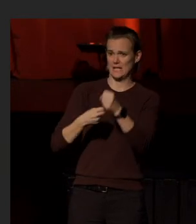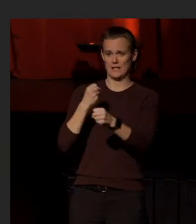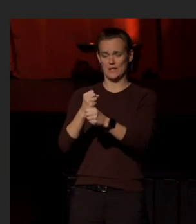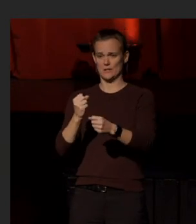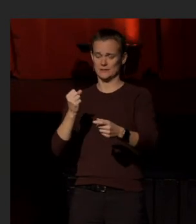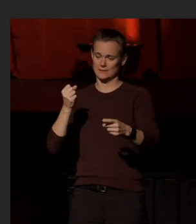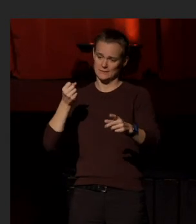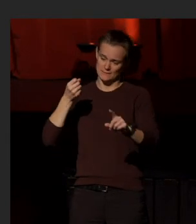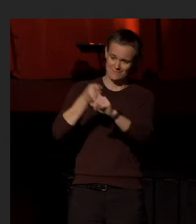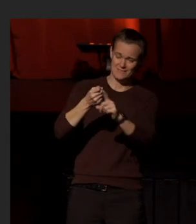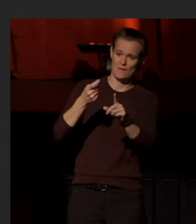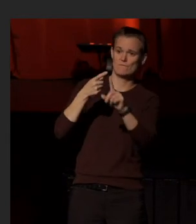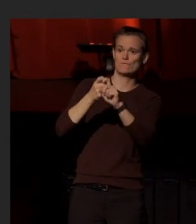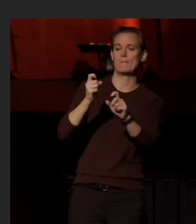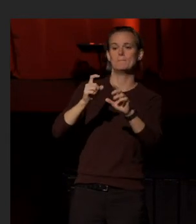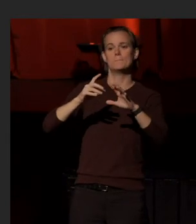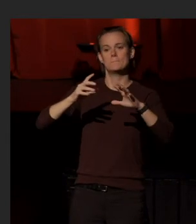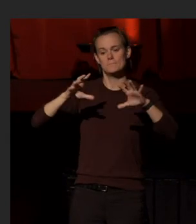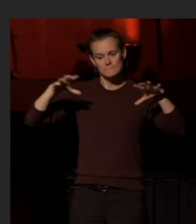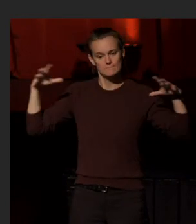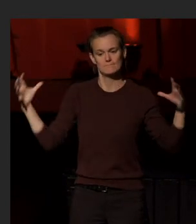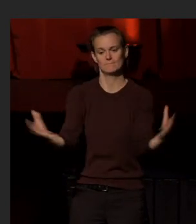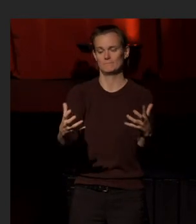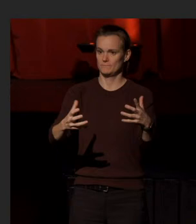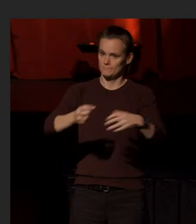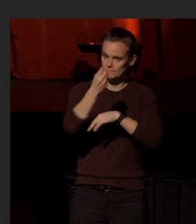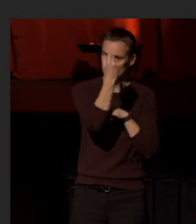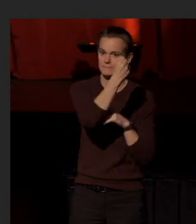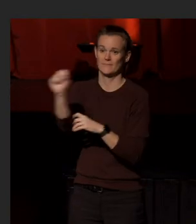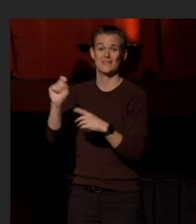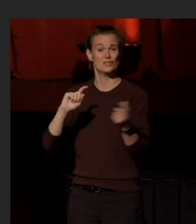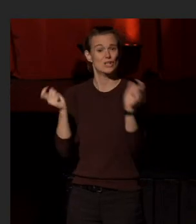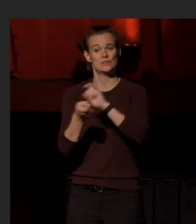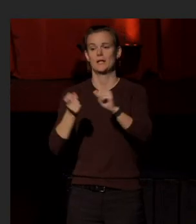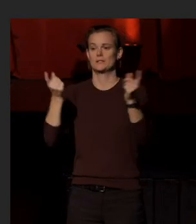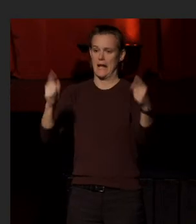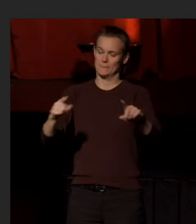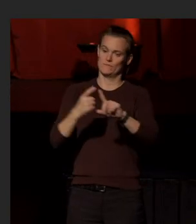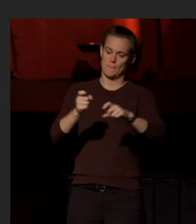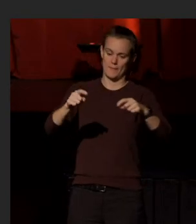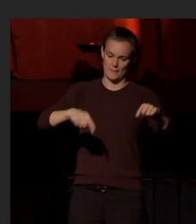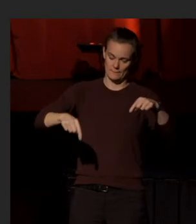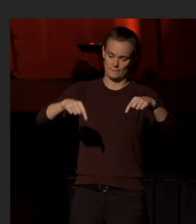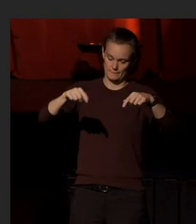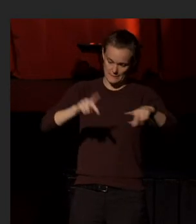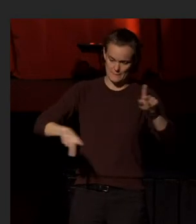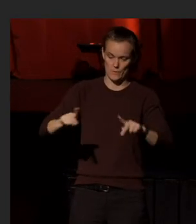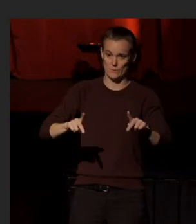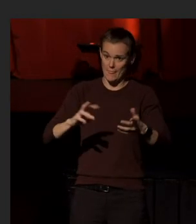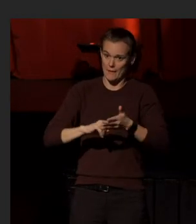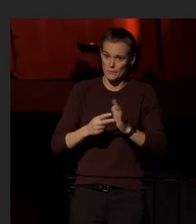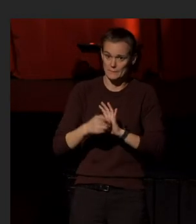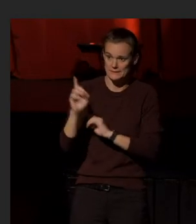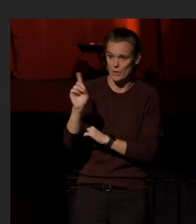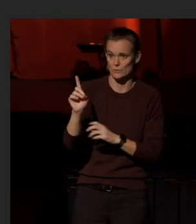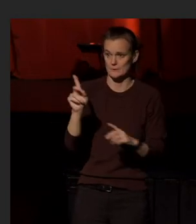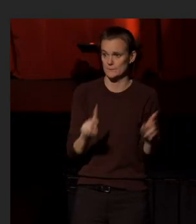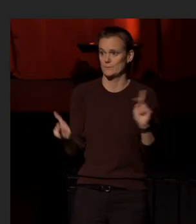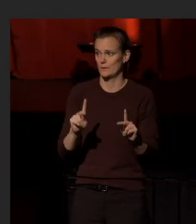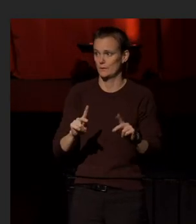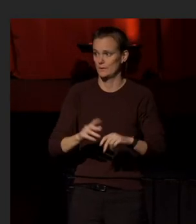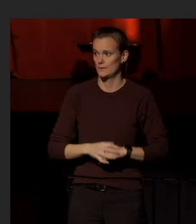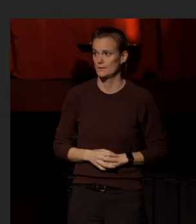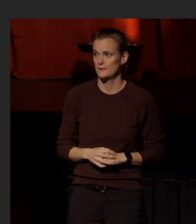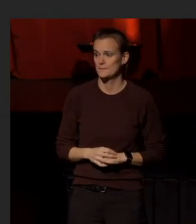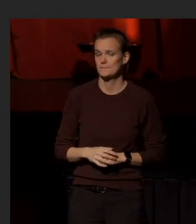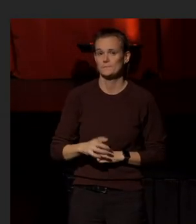social movements. Change comes from the people, always and only. And that's the meaning of democracy. Democracy has evolved, but both in a bad